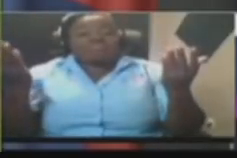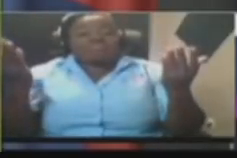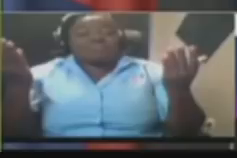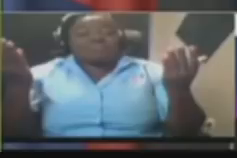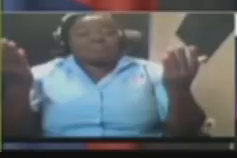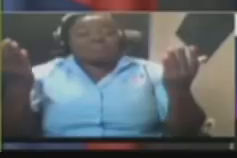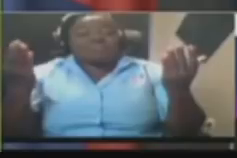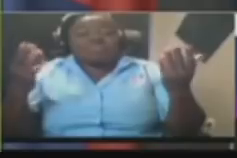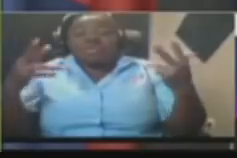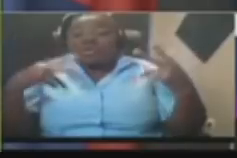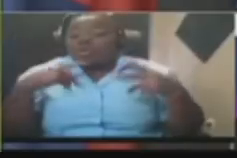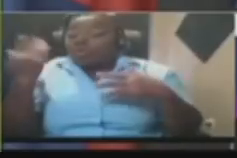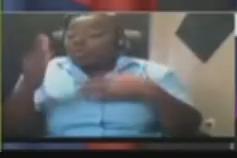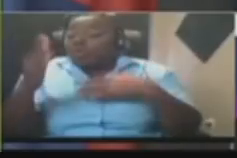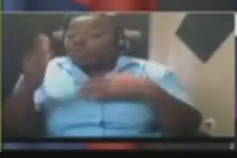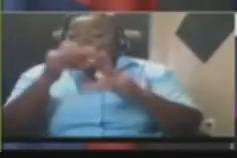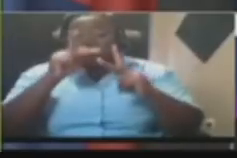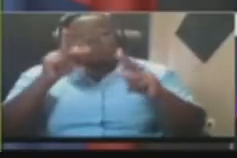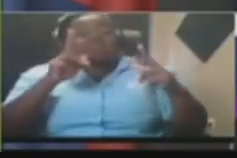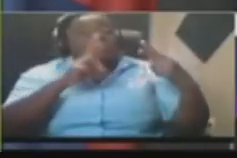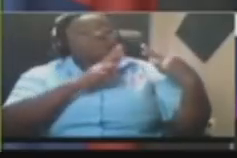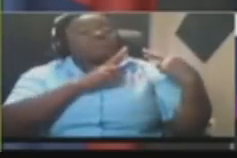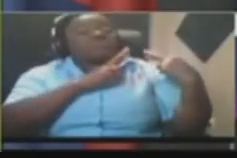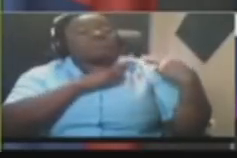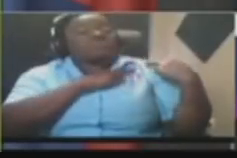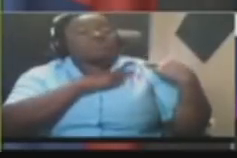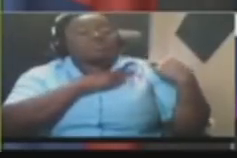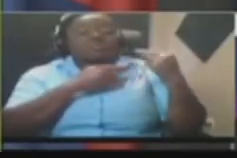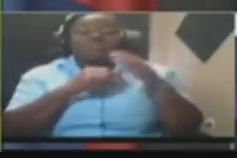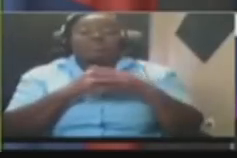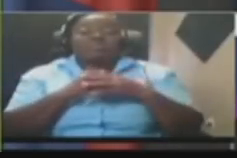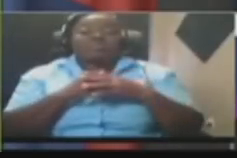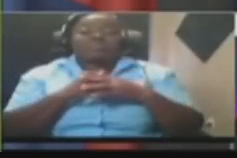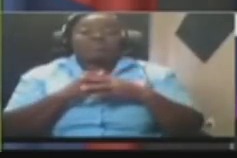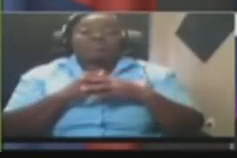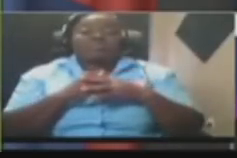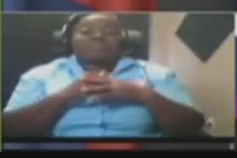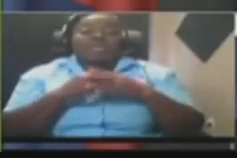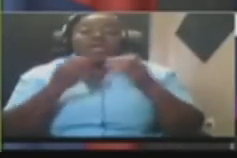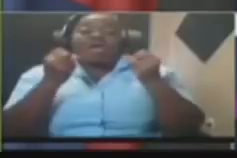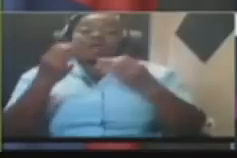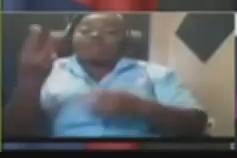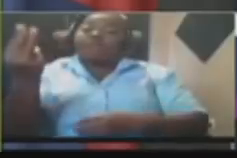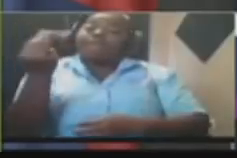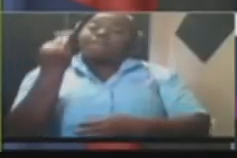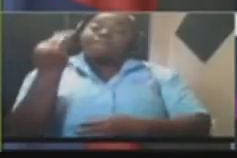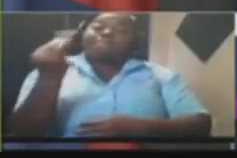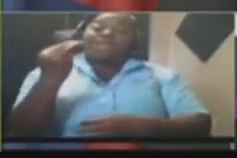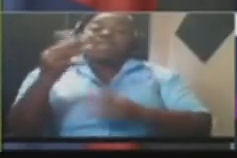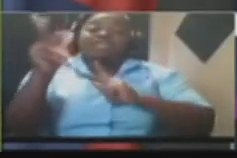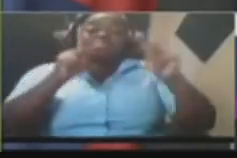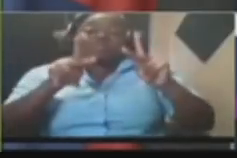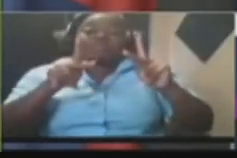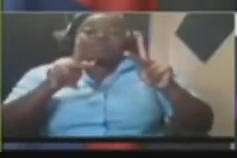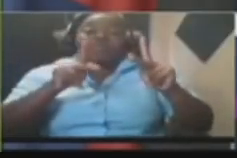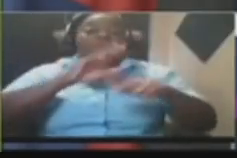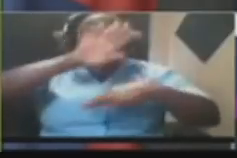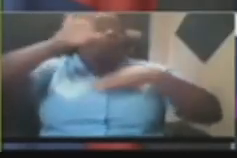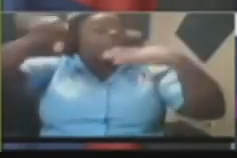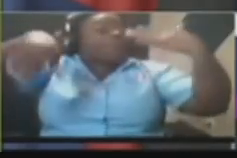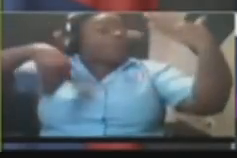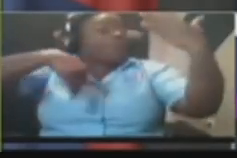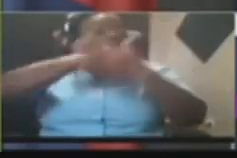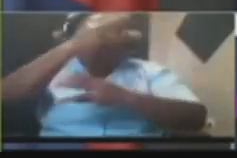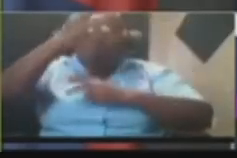responsible. And how do we respond? There are millions of people around the world who are now vaccinated. As a matter of fact, hundreds